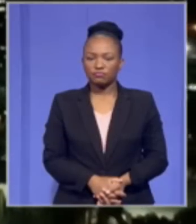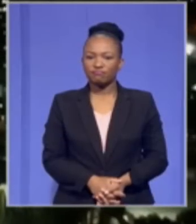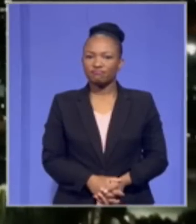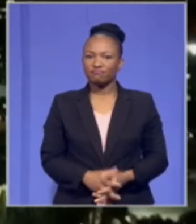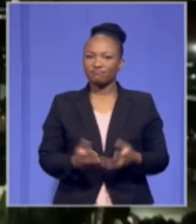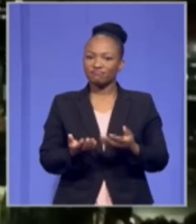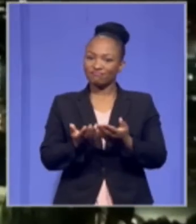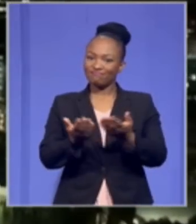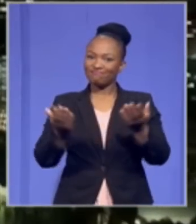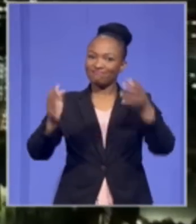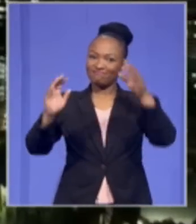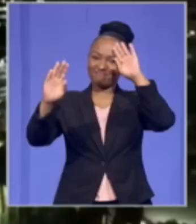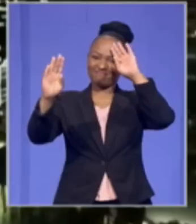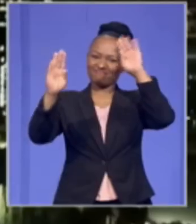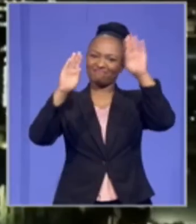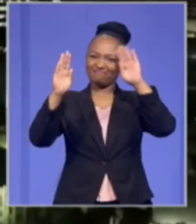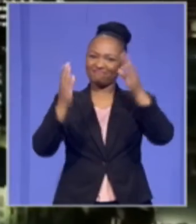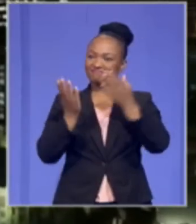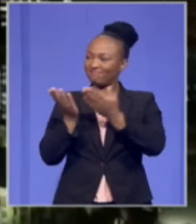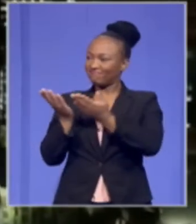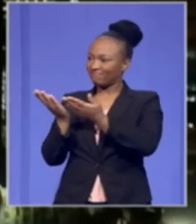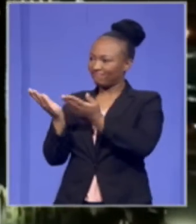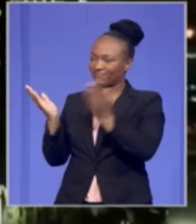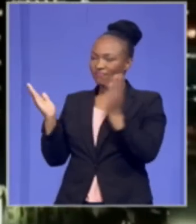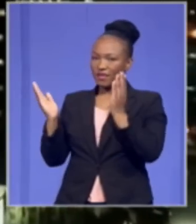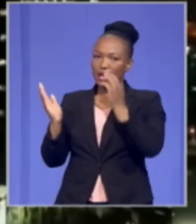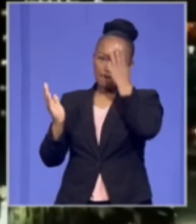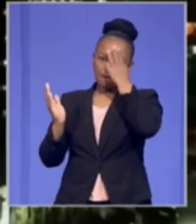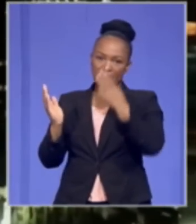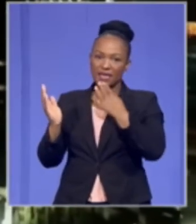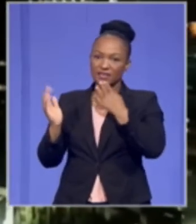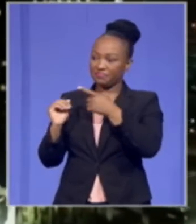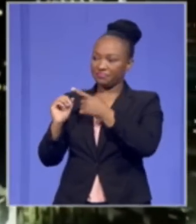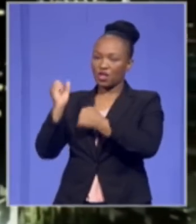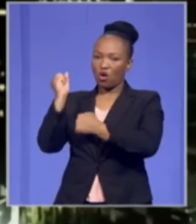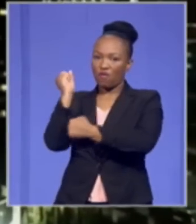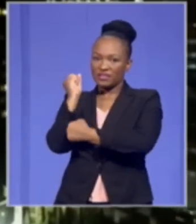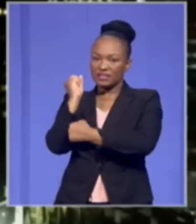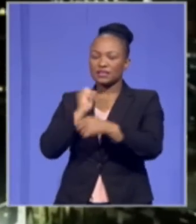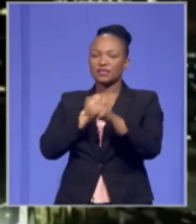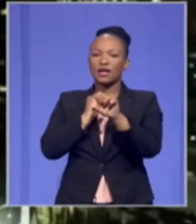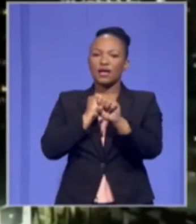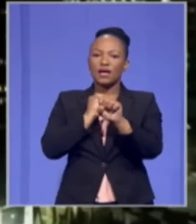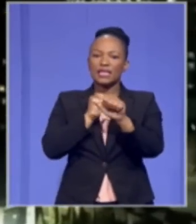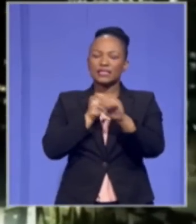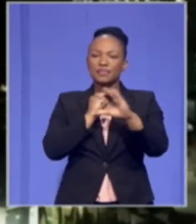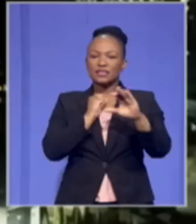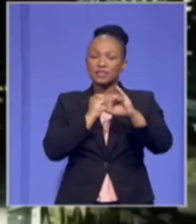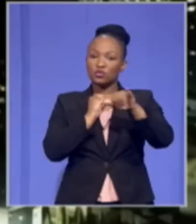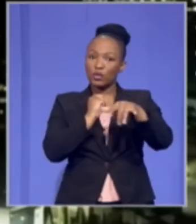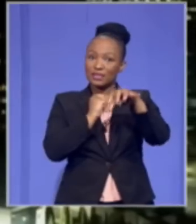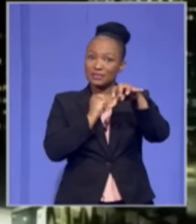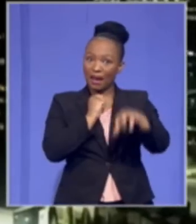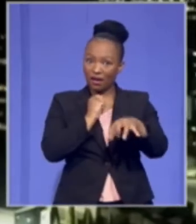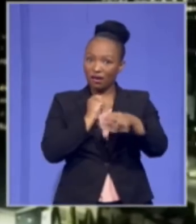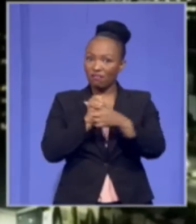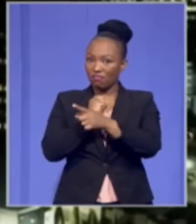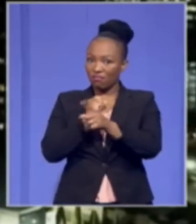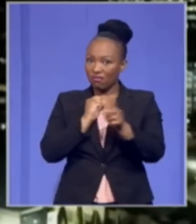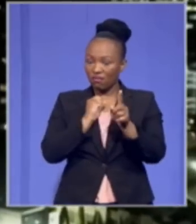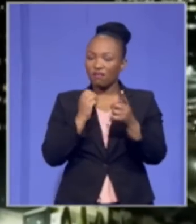Madume ke yao bešunse ke seswantšho sa dikantoro kgolo tša SABC tšeo di lego ka Auckland Park, Johannesburg. Pele